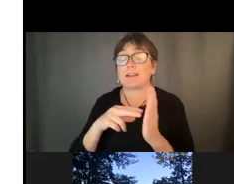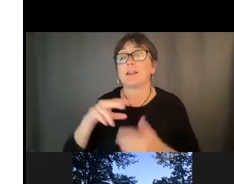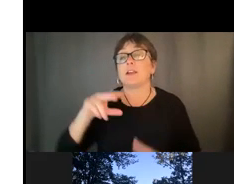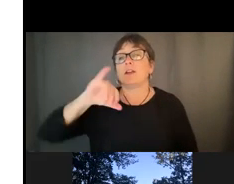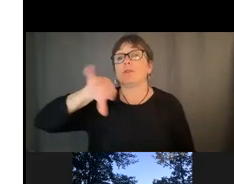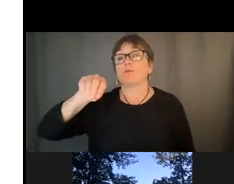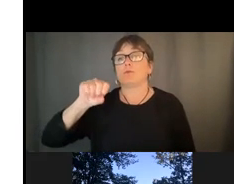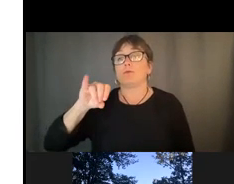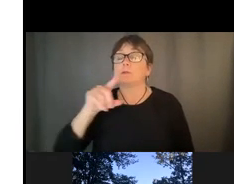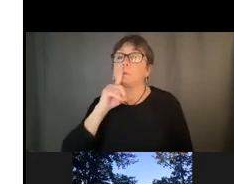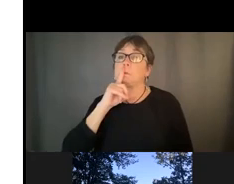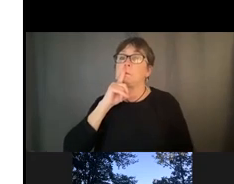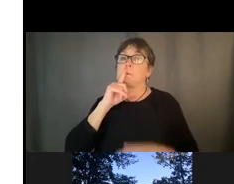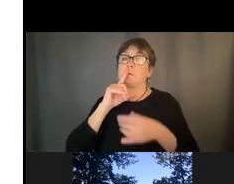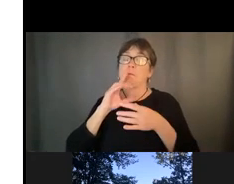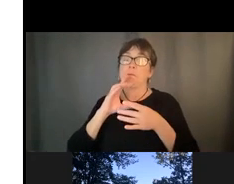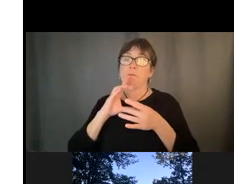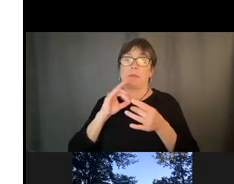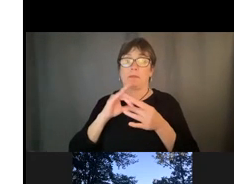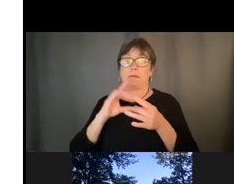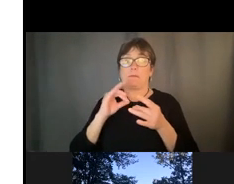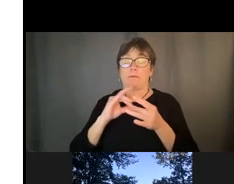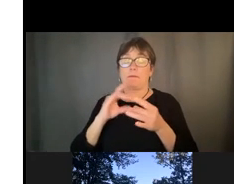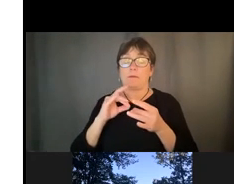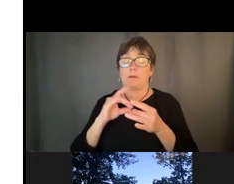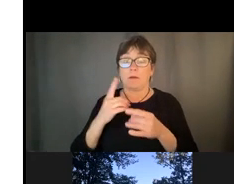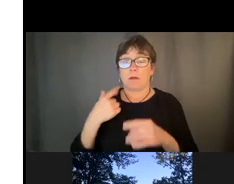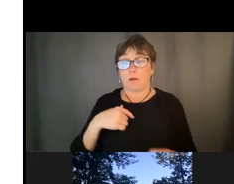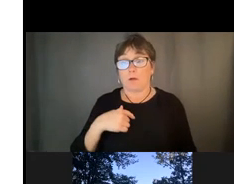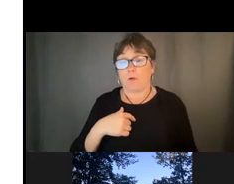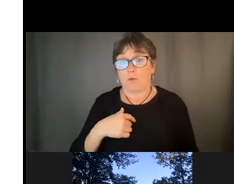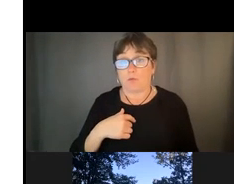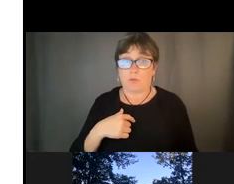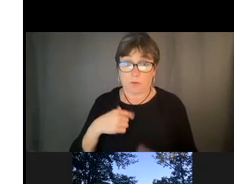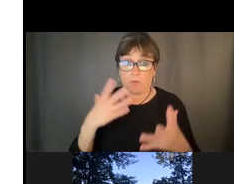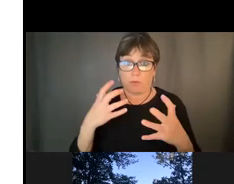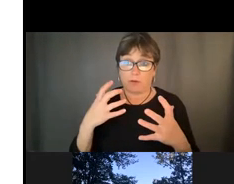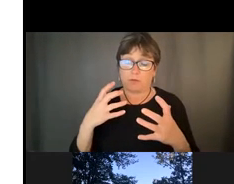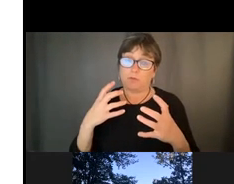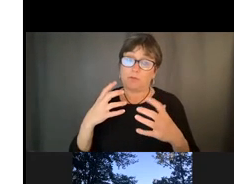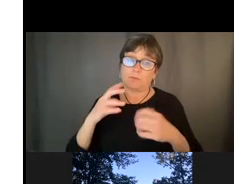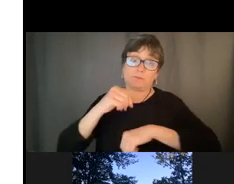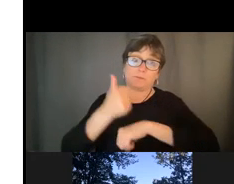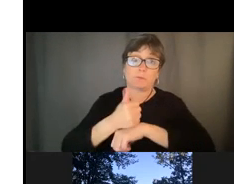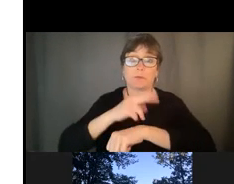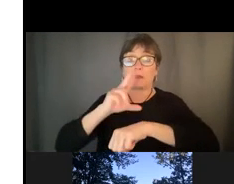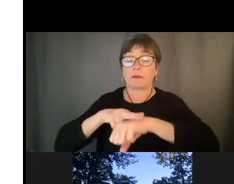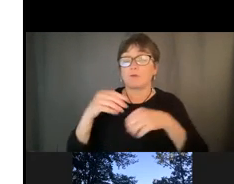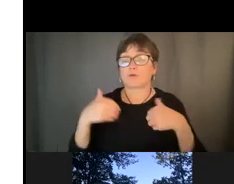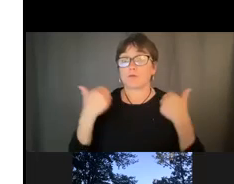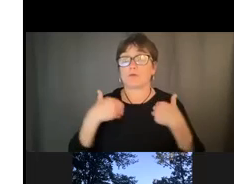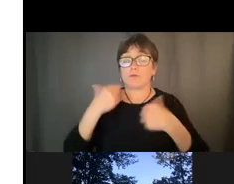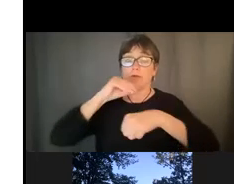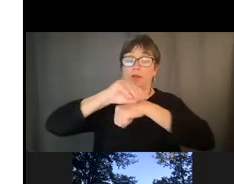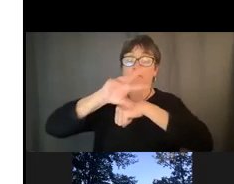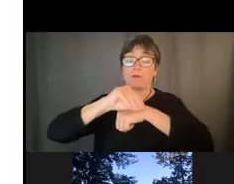of the presentation, that we are looking to establish a national youth advisory council